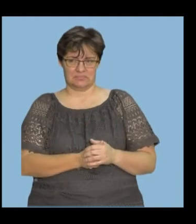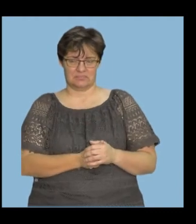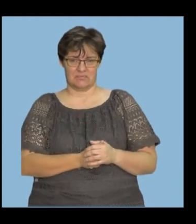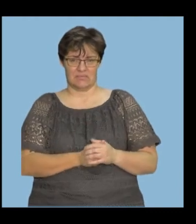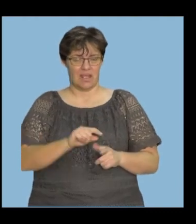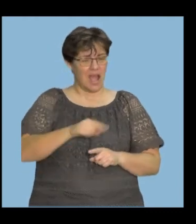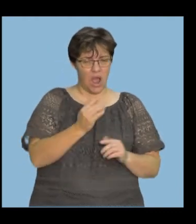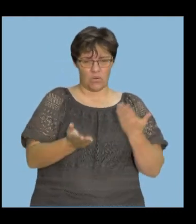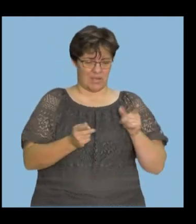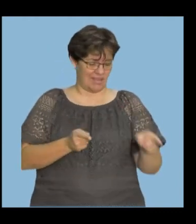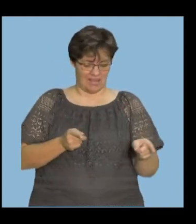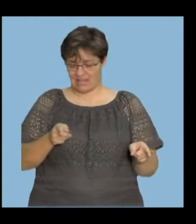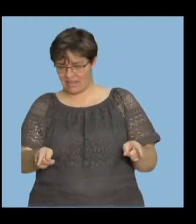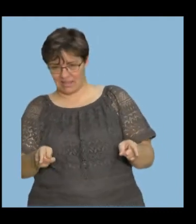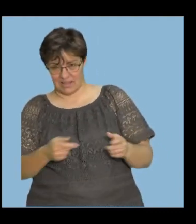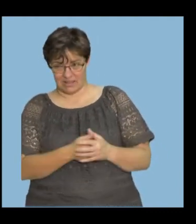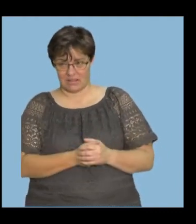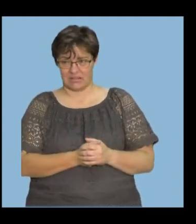How does this compare to the older?